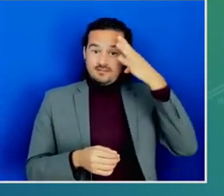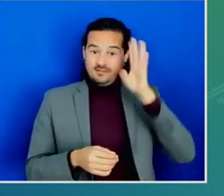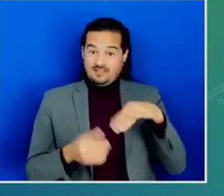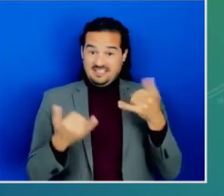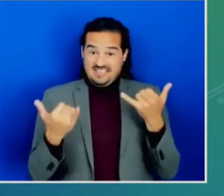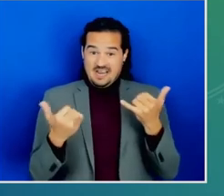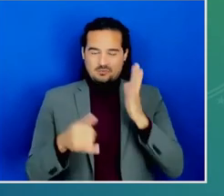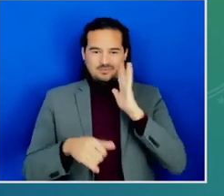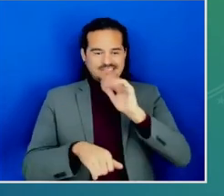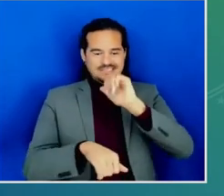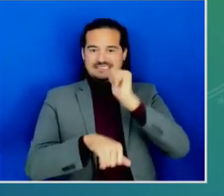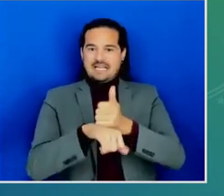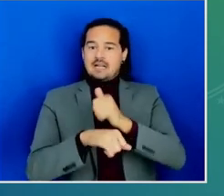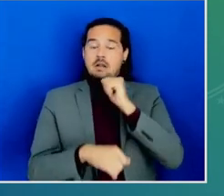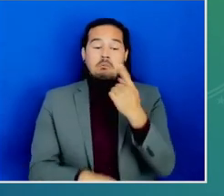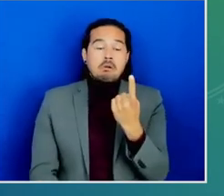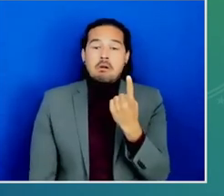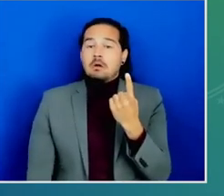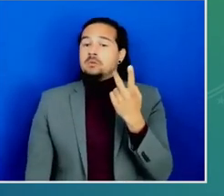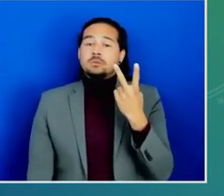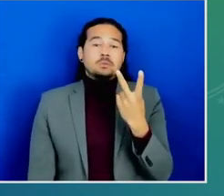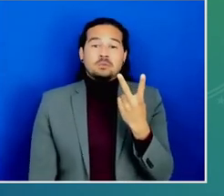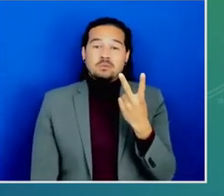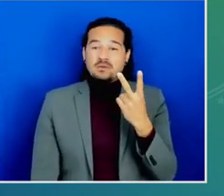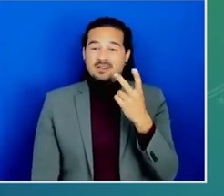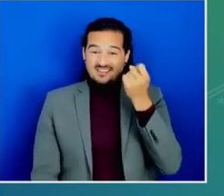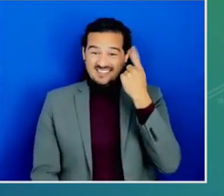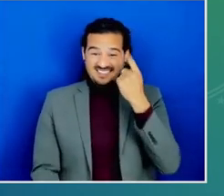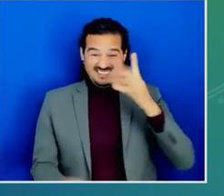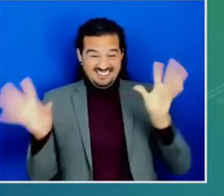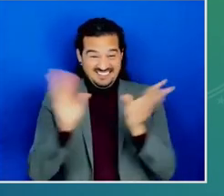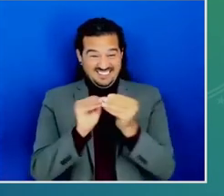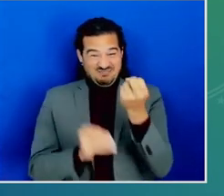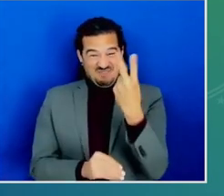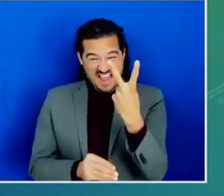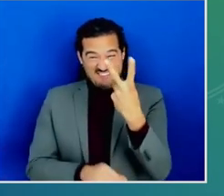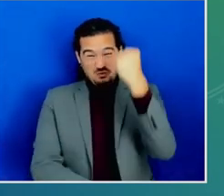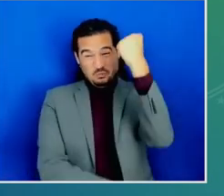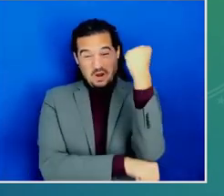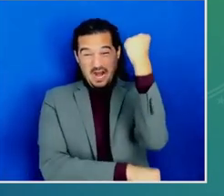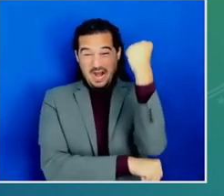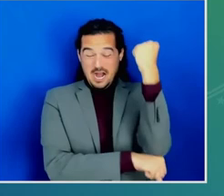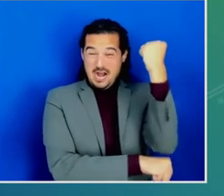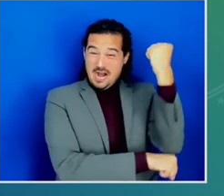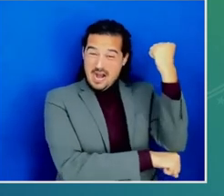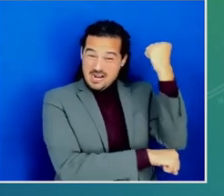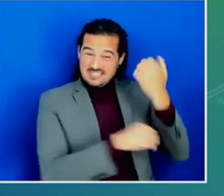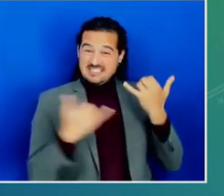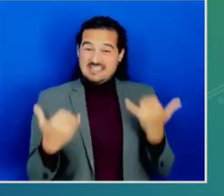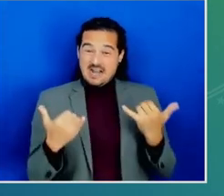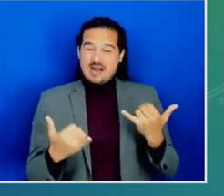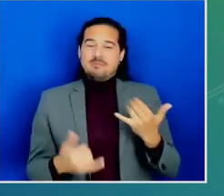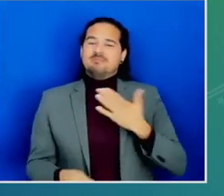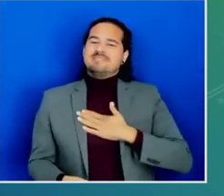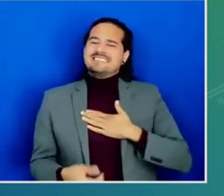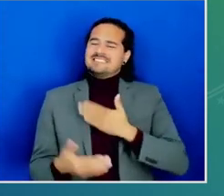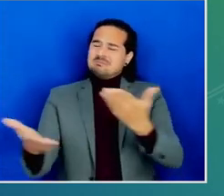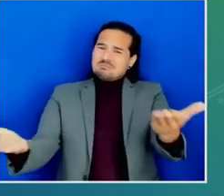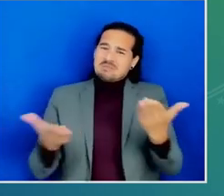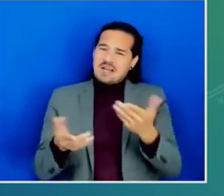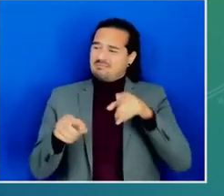precedent-breaking appointments, but 12, including today's long-overdue appointment of the first Native American cabinet